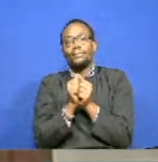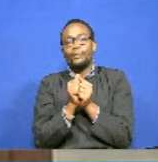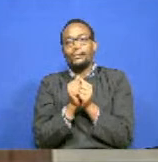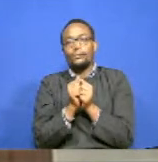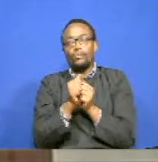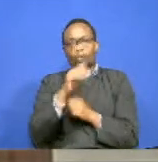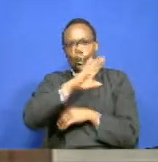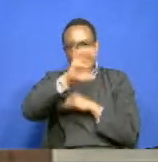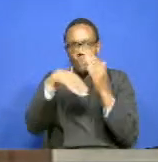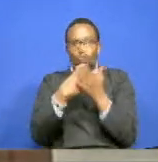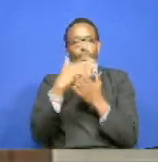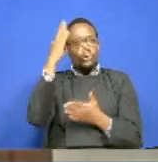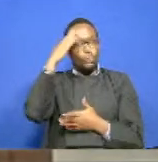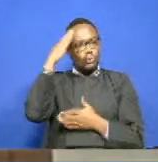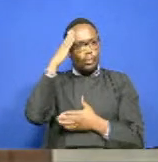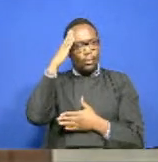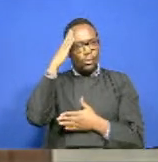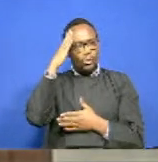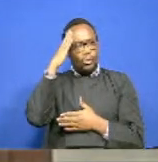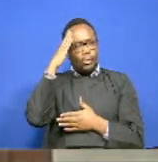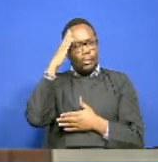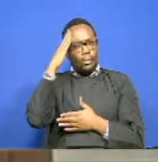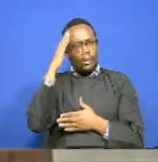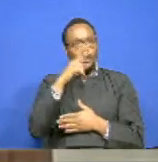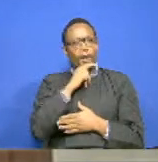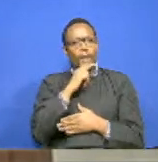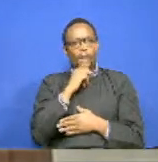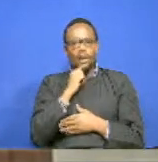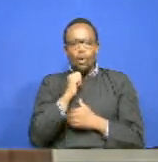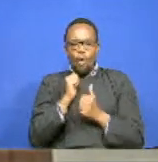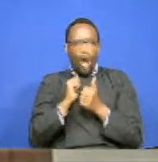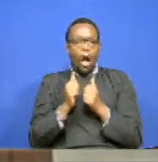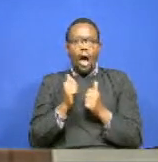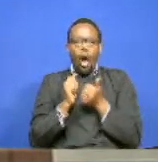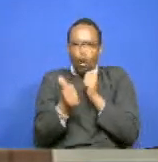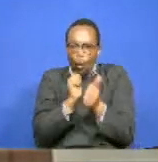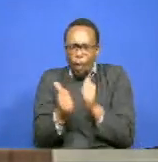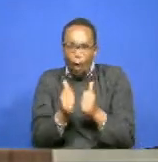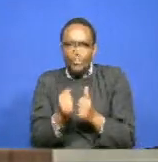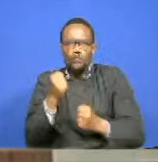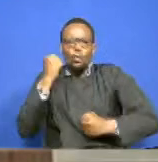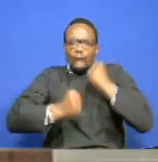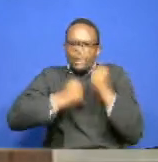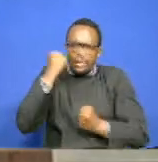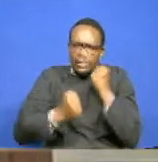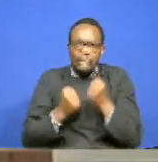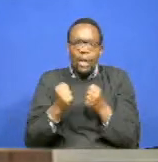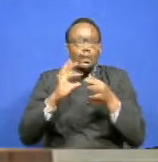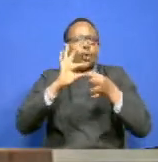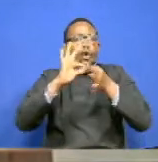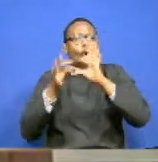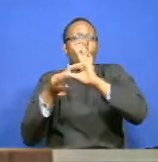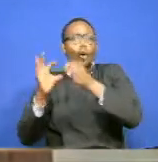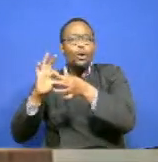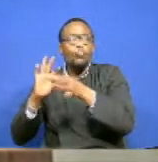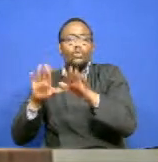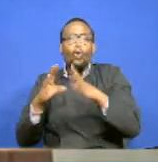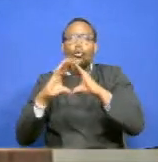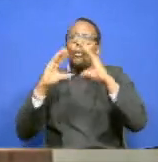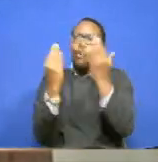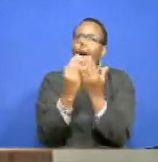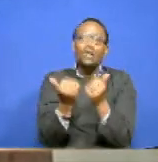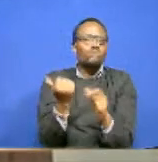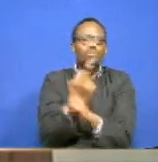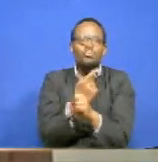know the athlete competitions, either the Olympics or the World Games and